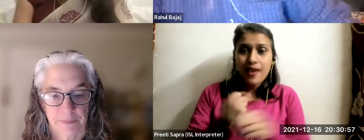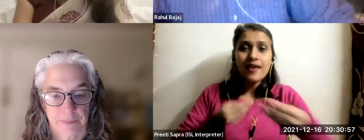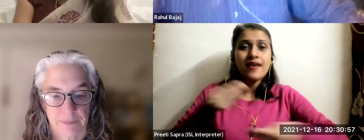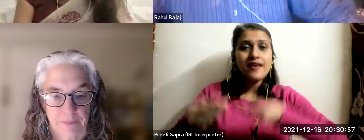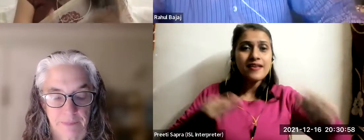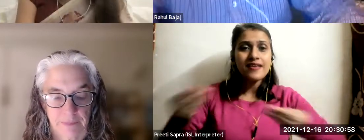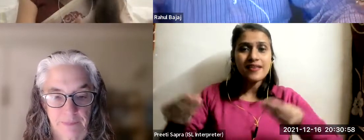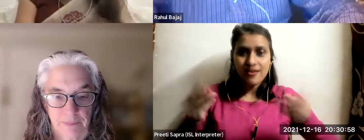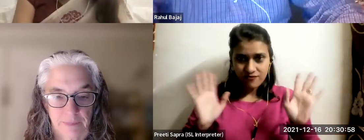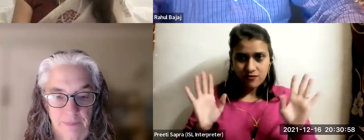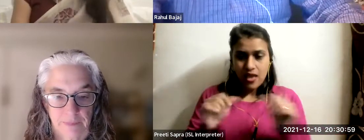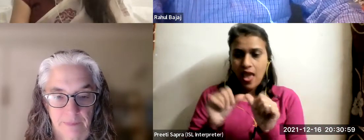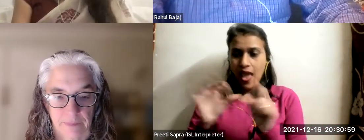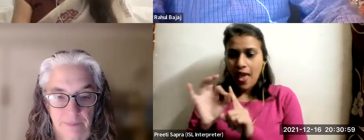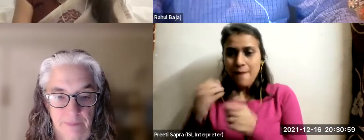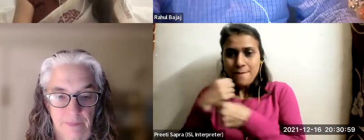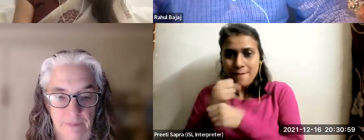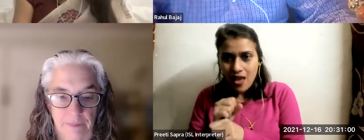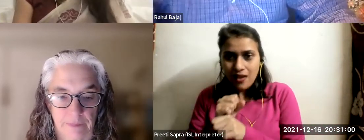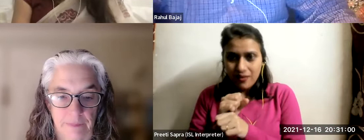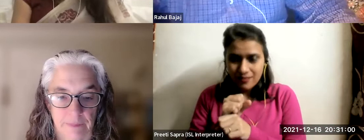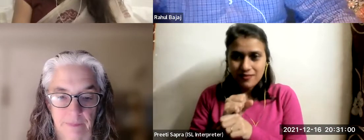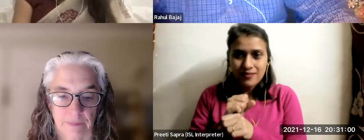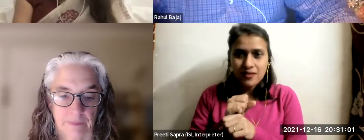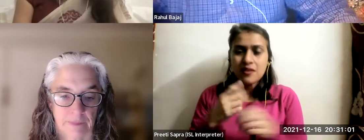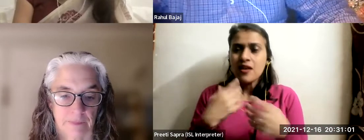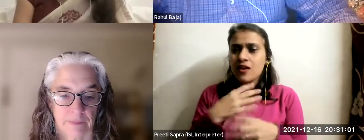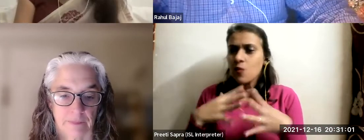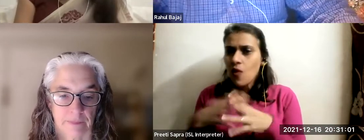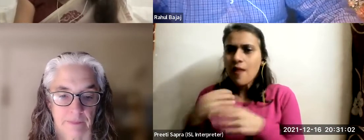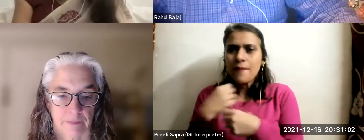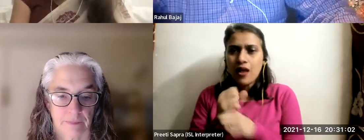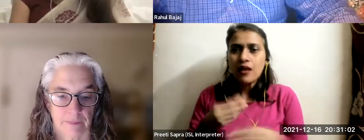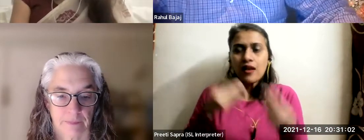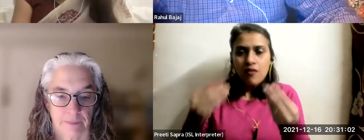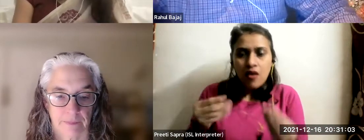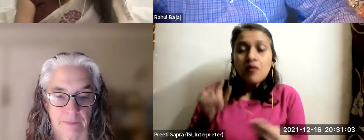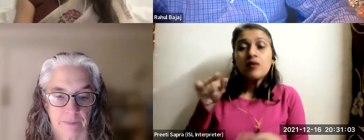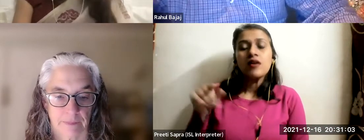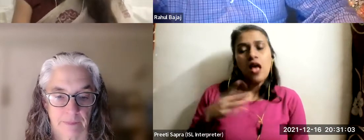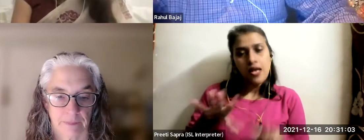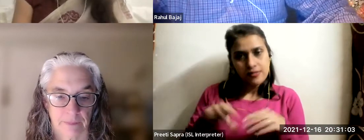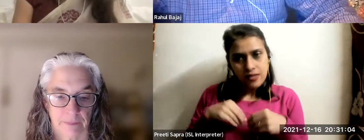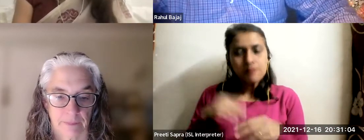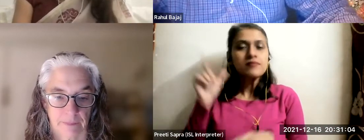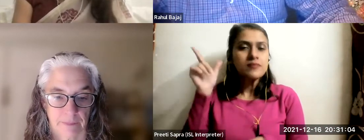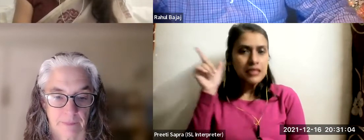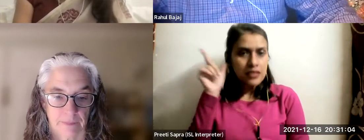listen, like Lainey said, accept that, okay, maybe you don't know, build